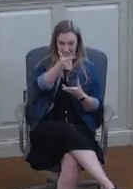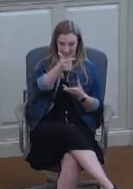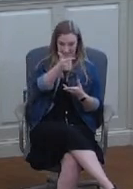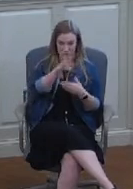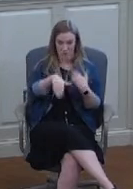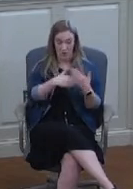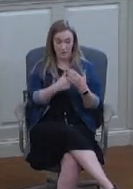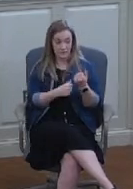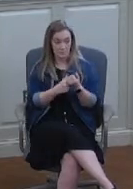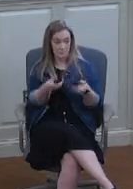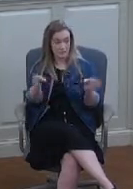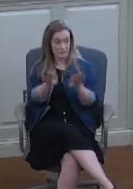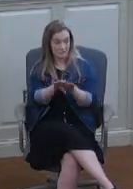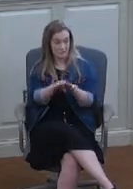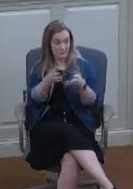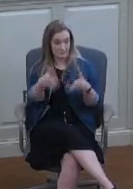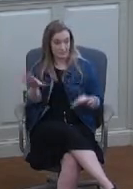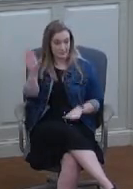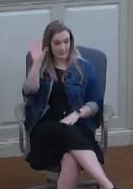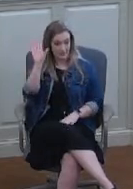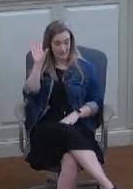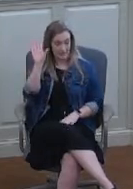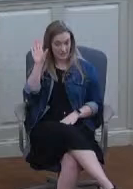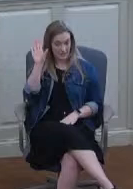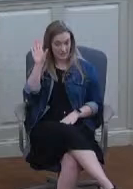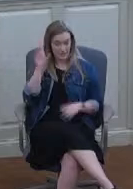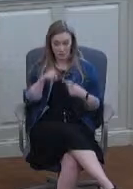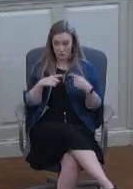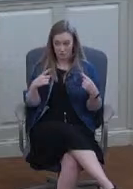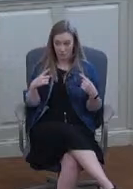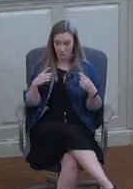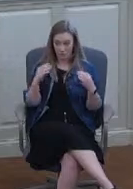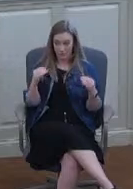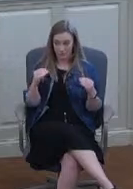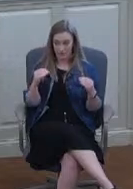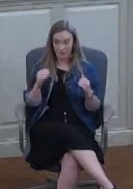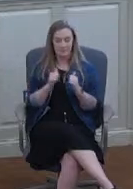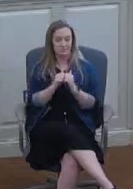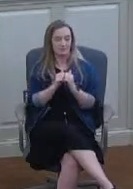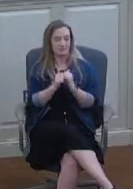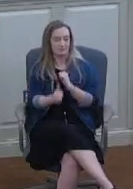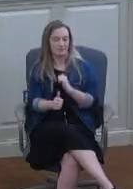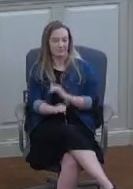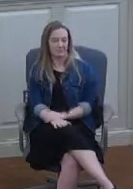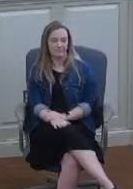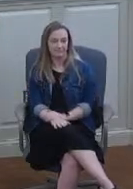All those in favor for adjournment, say aye. Aye. Those opposed, just stay seated. Thank you.